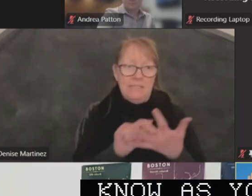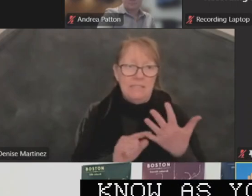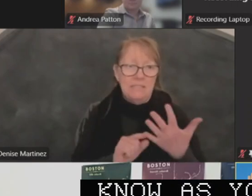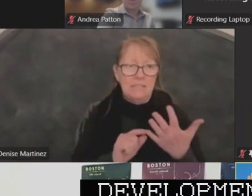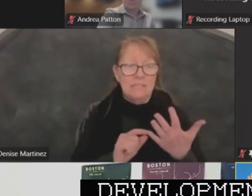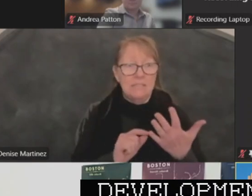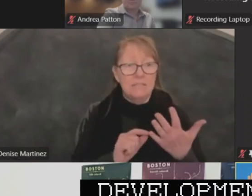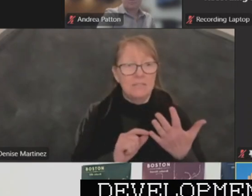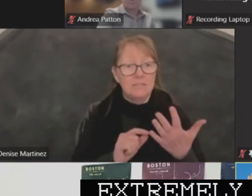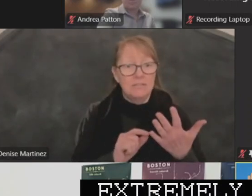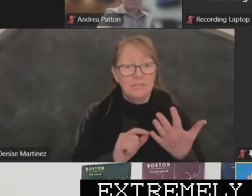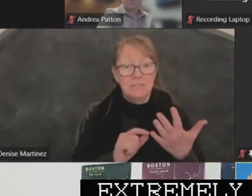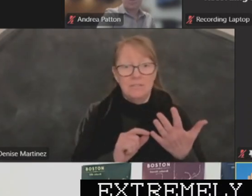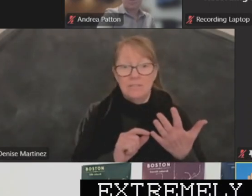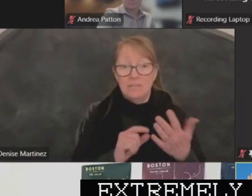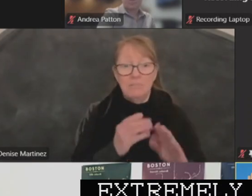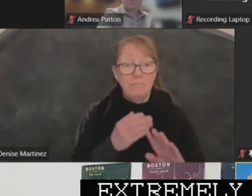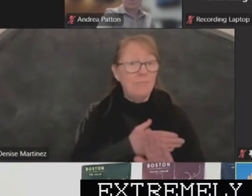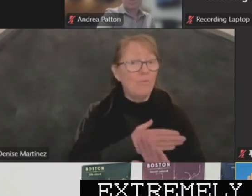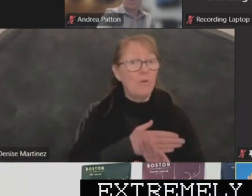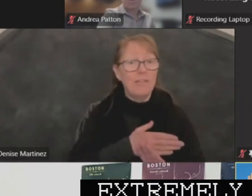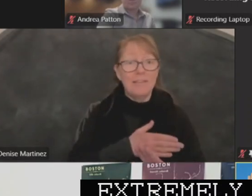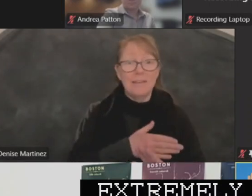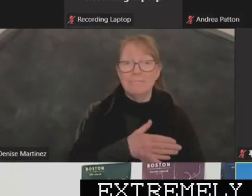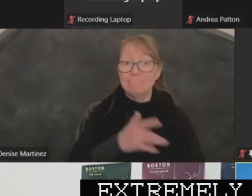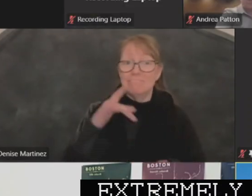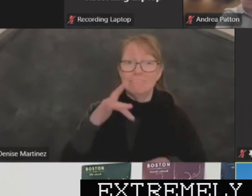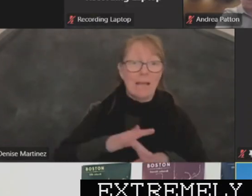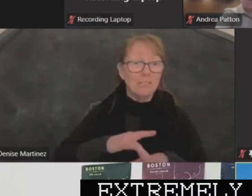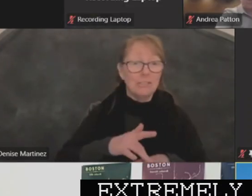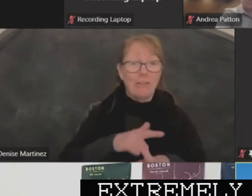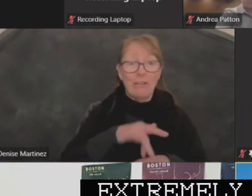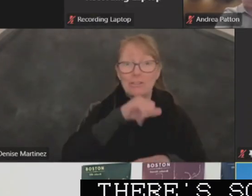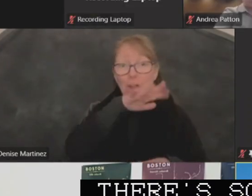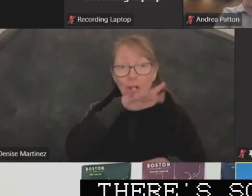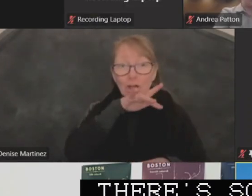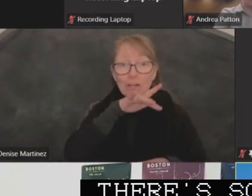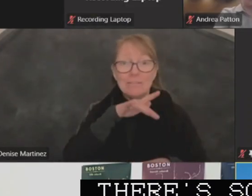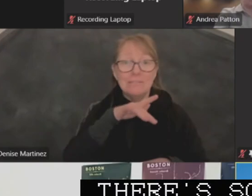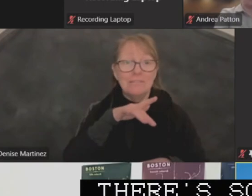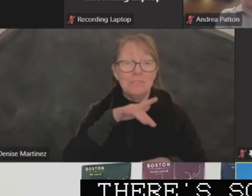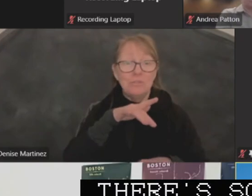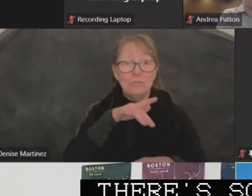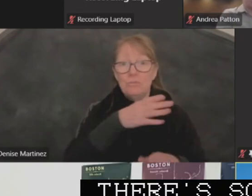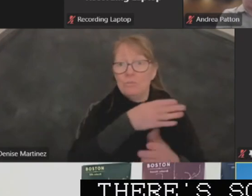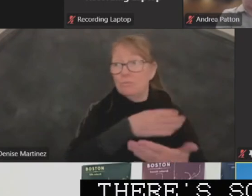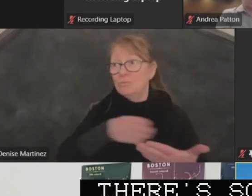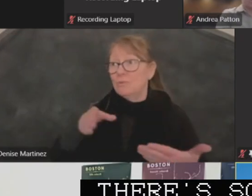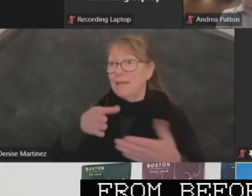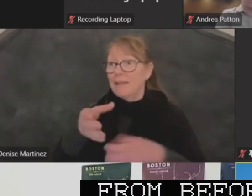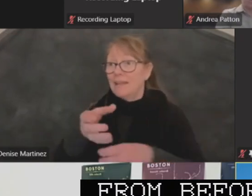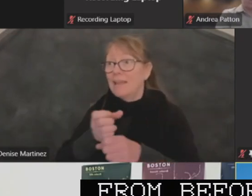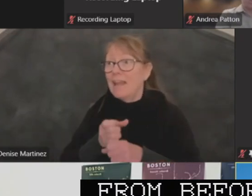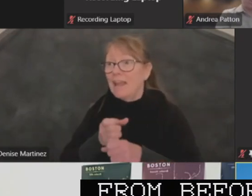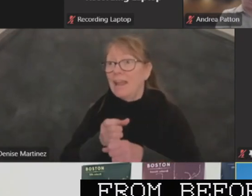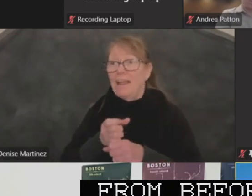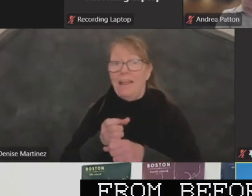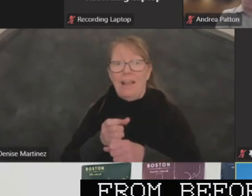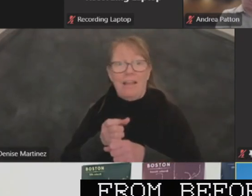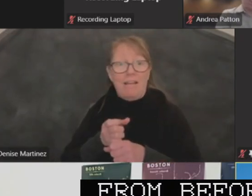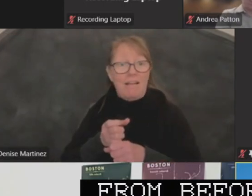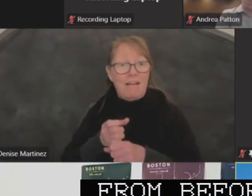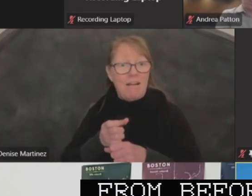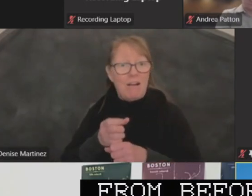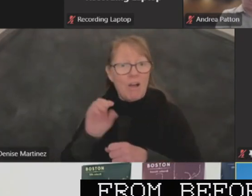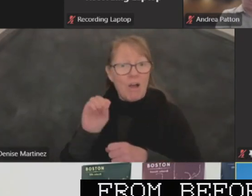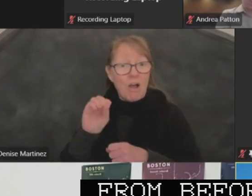even gets a shovel in the ground to getting an occupancy permit to actually occupy the space once it's built. So